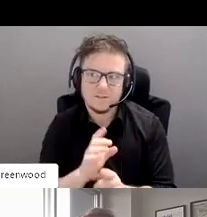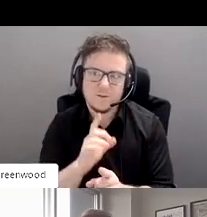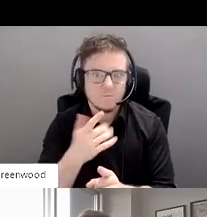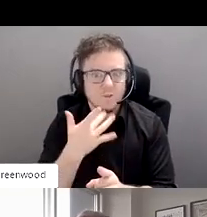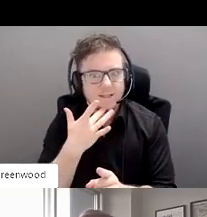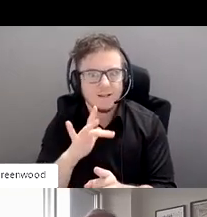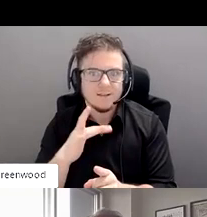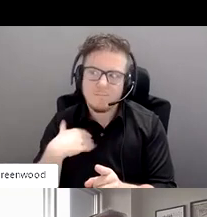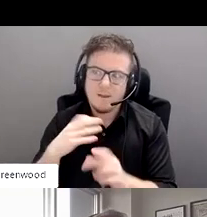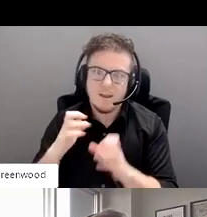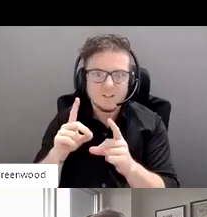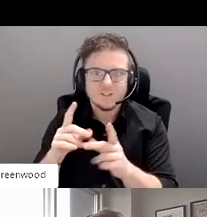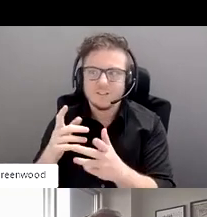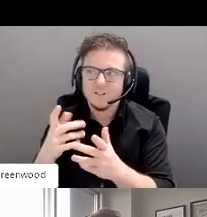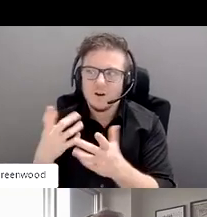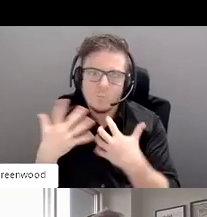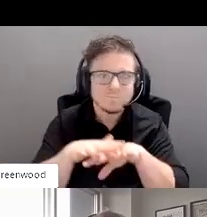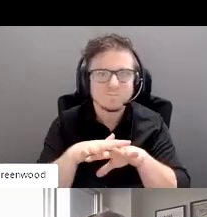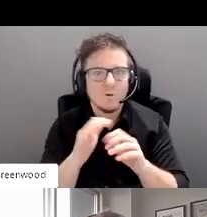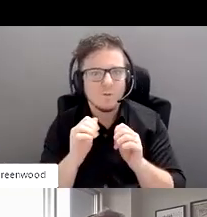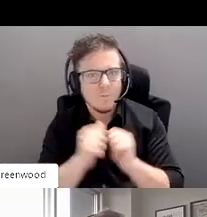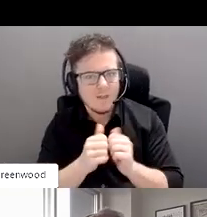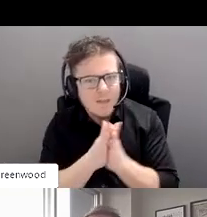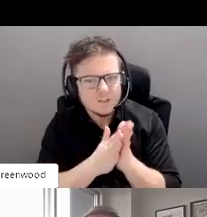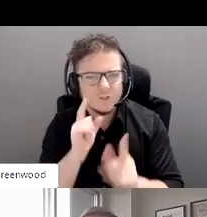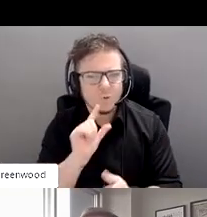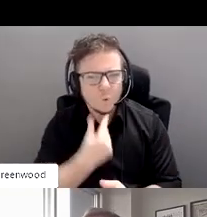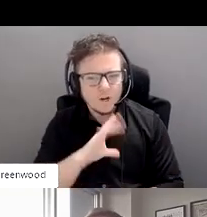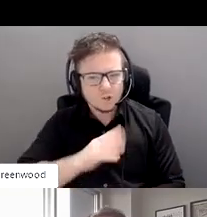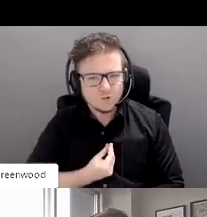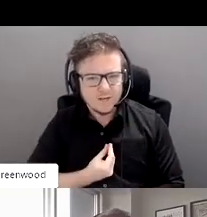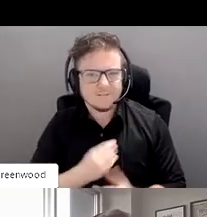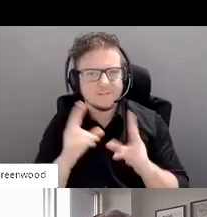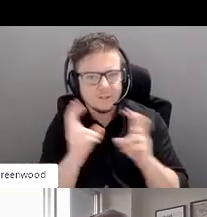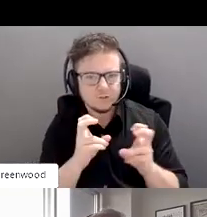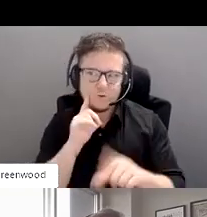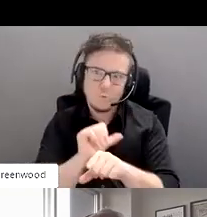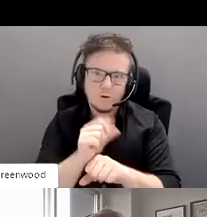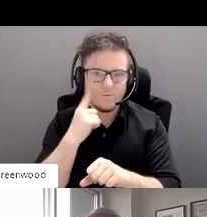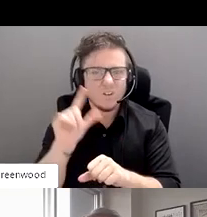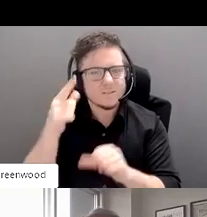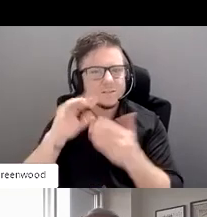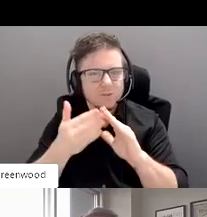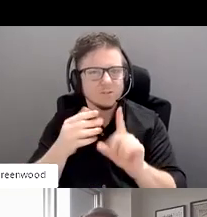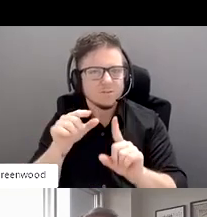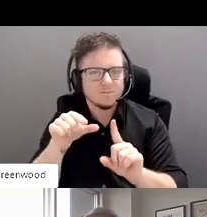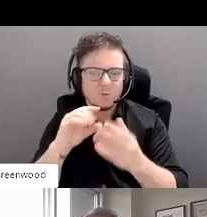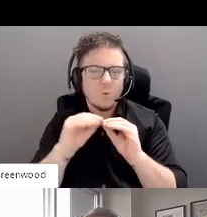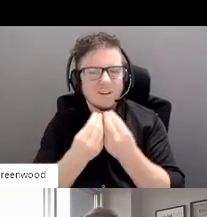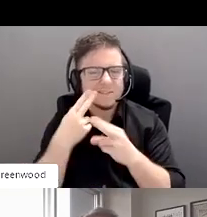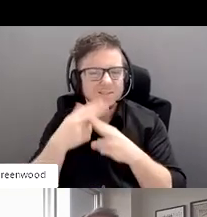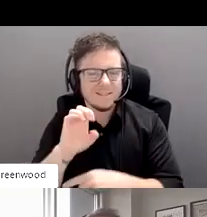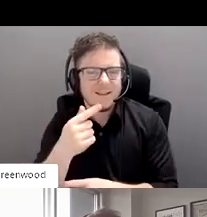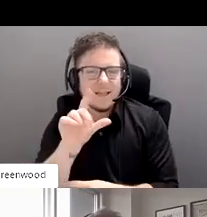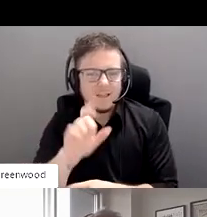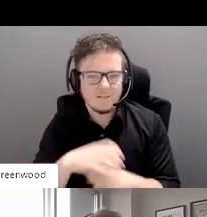my education with my passion for queer and trans issues, working for an organization like Egale. Also, as mentioned, a